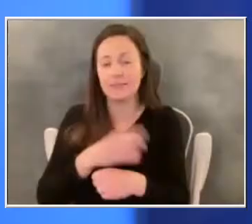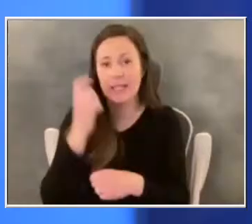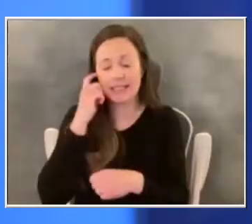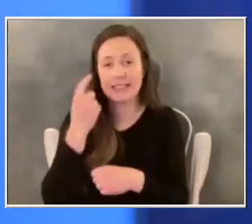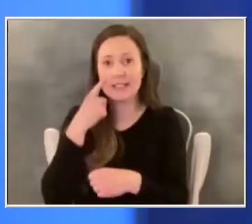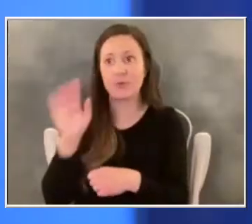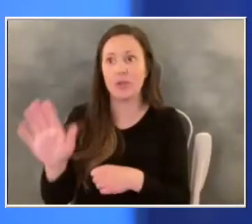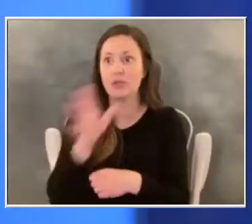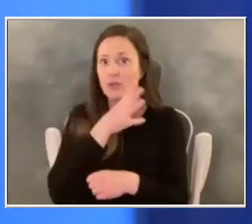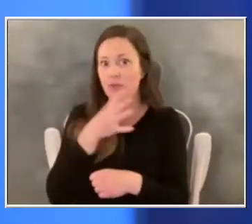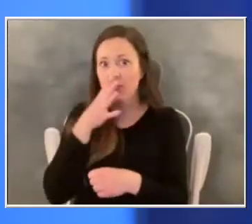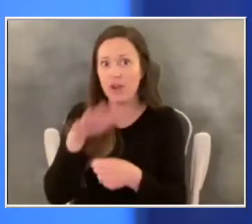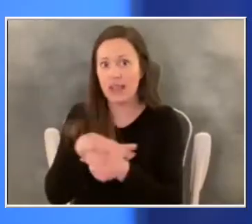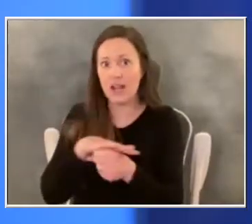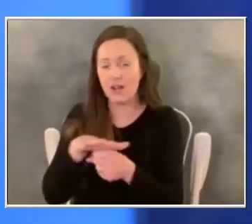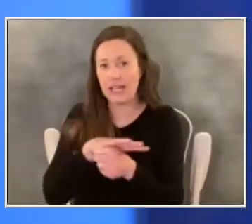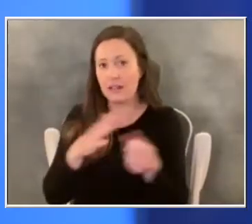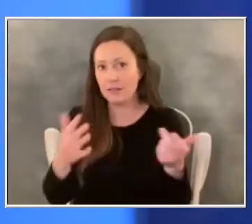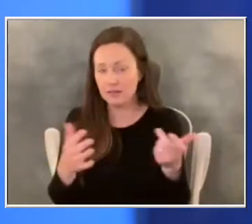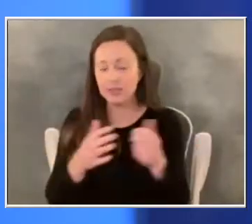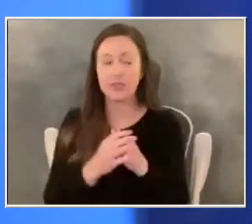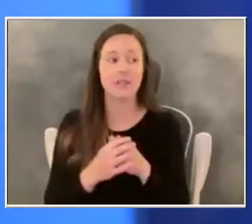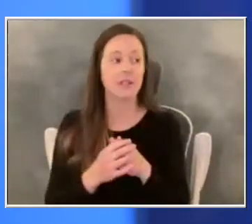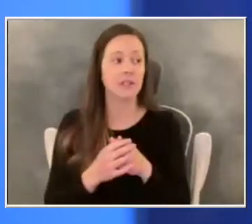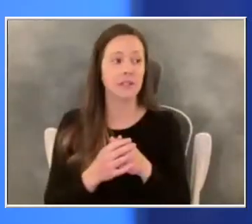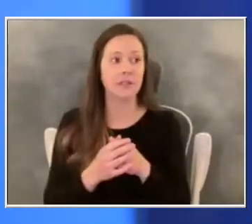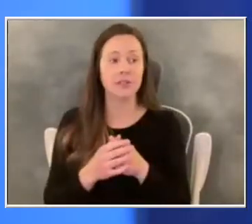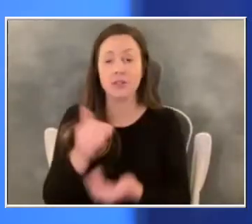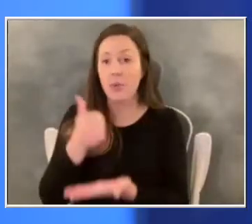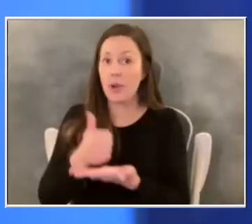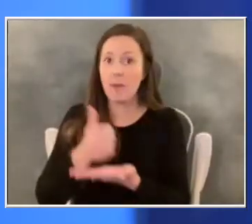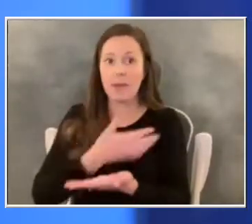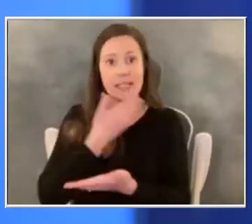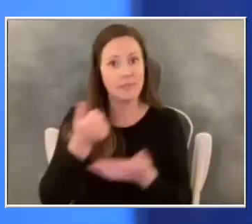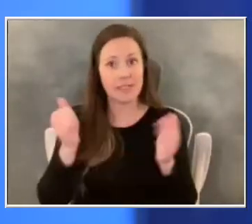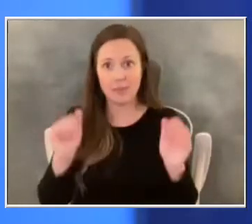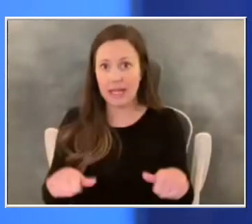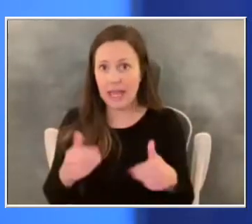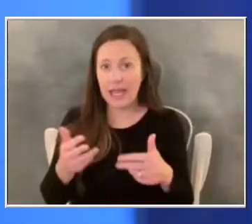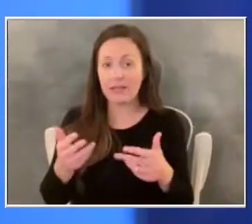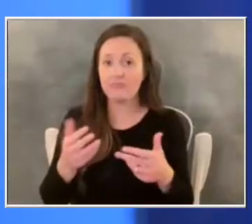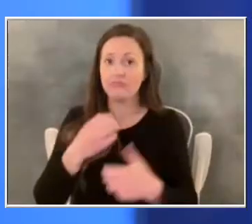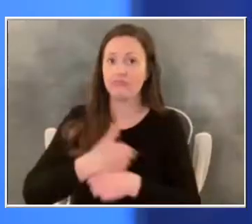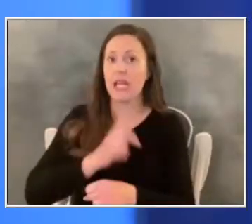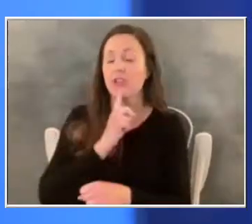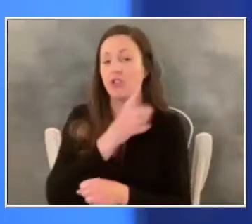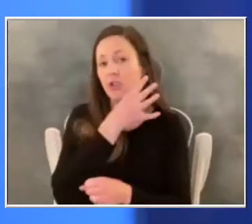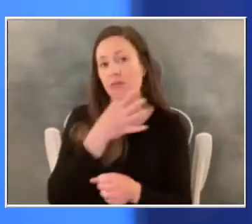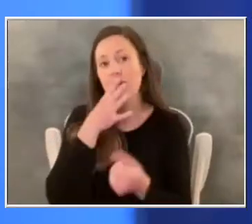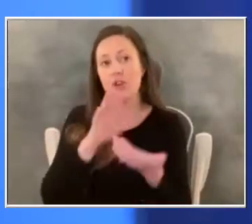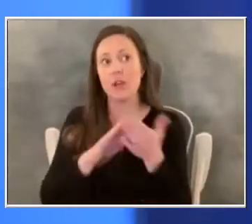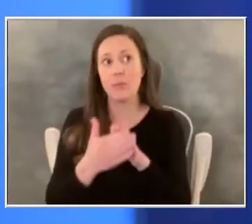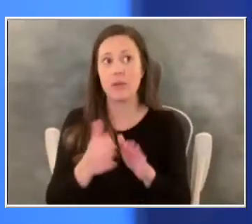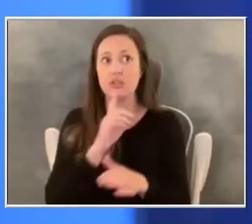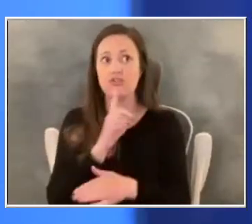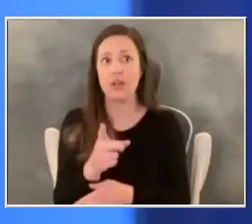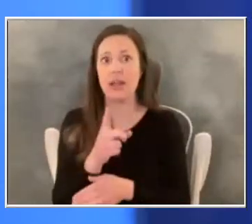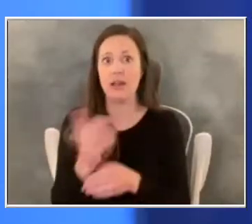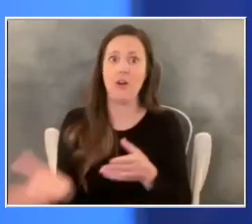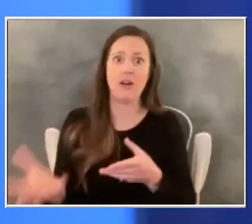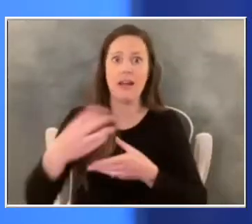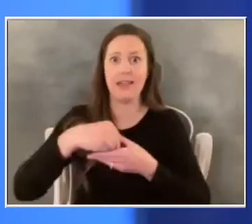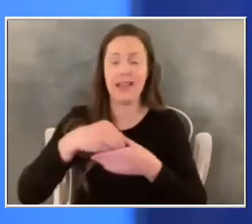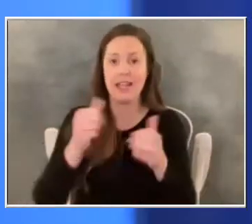starting from ground zero. We're assisting as best we can in helping rural communities really engage in the very